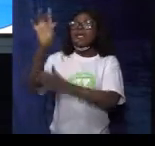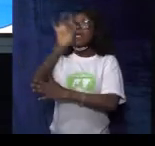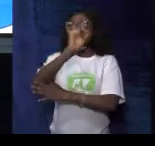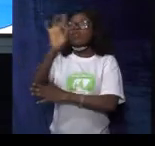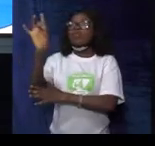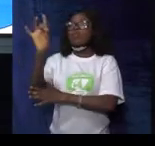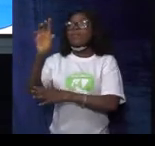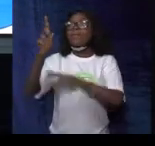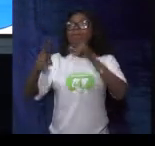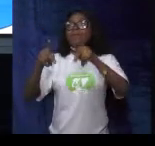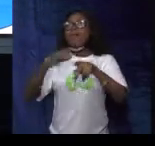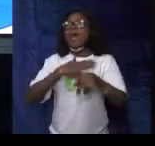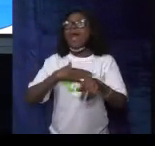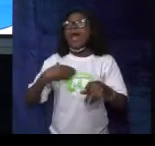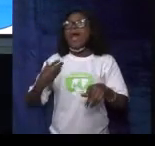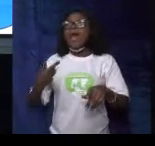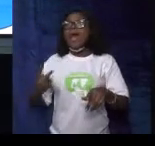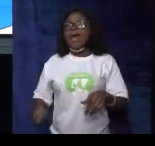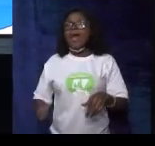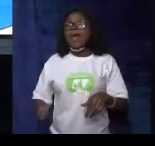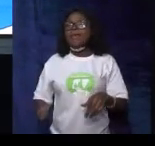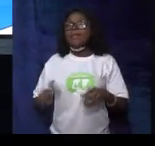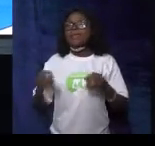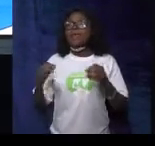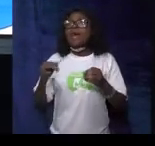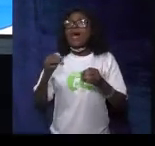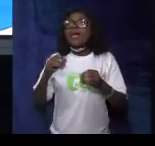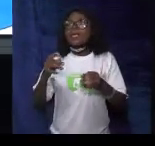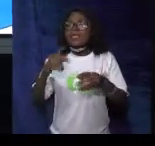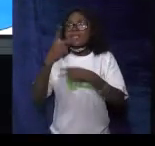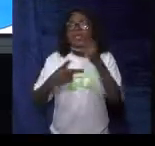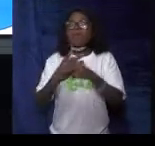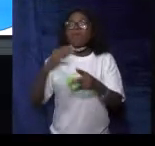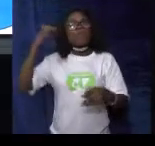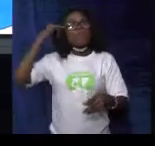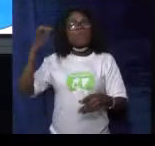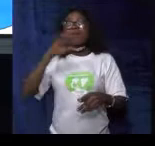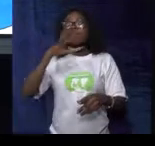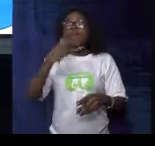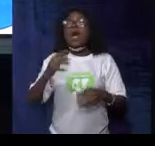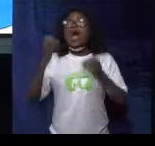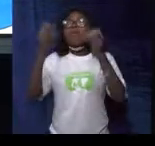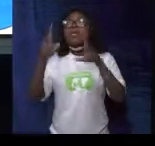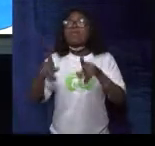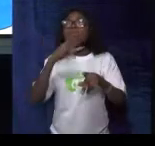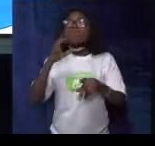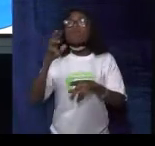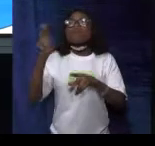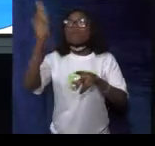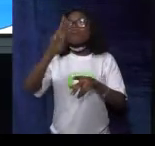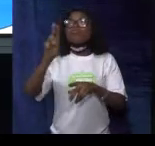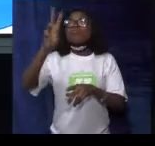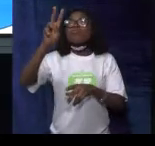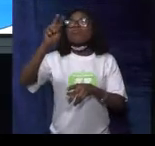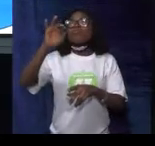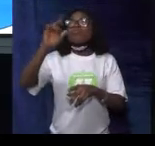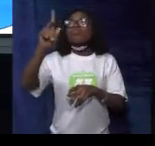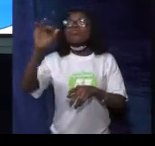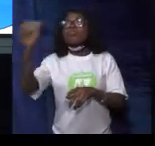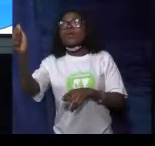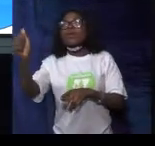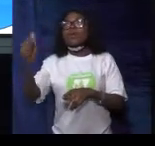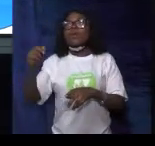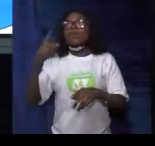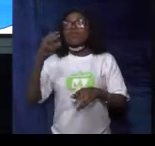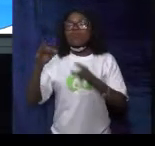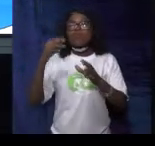represents the data of 800 people and the brand of phone they use. Now, how many people use Nokia? So you